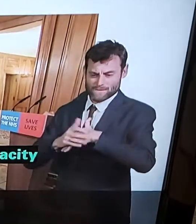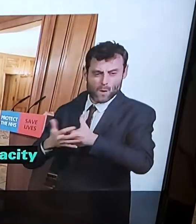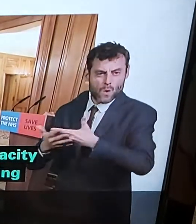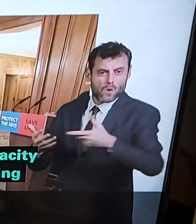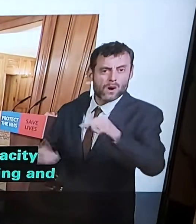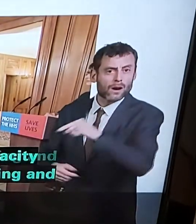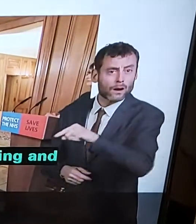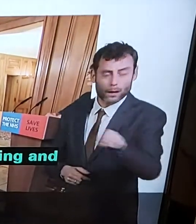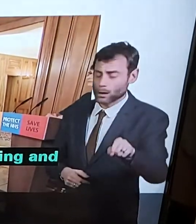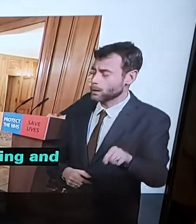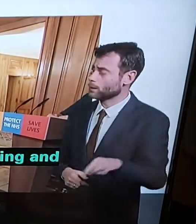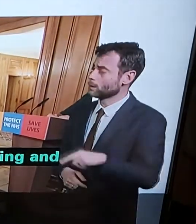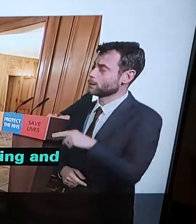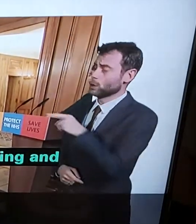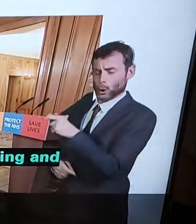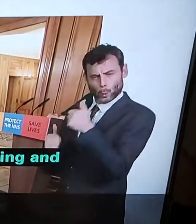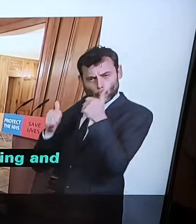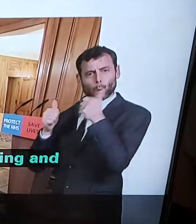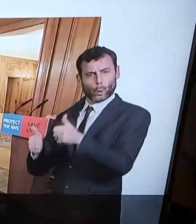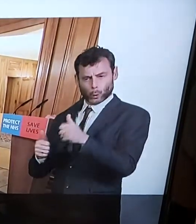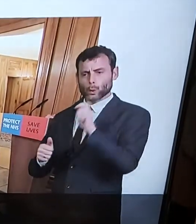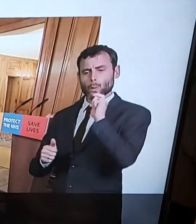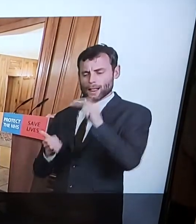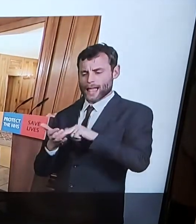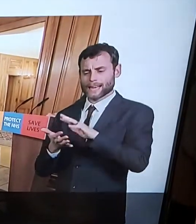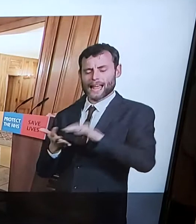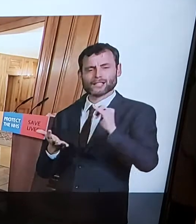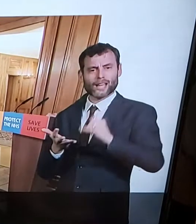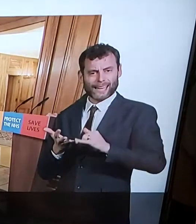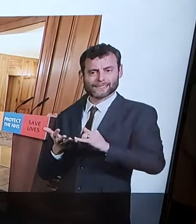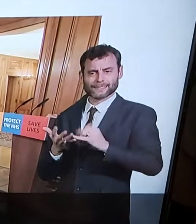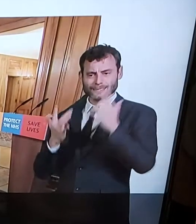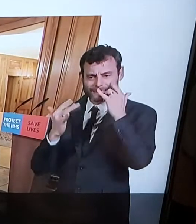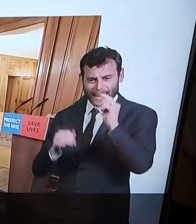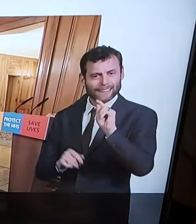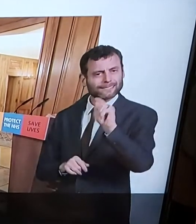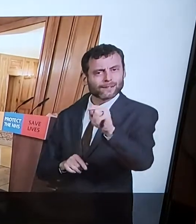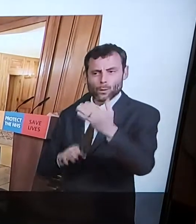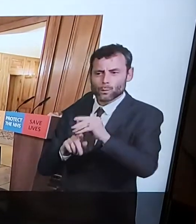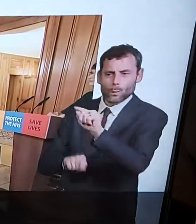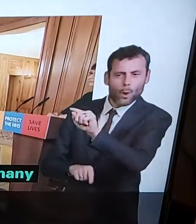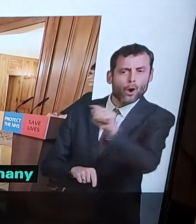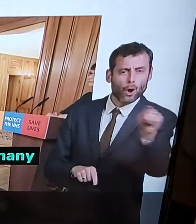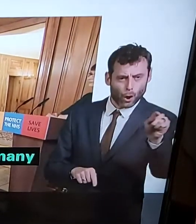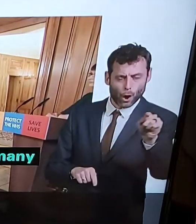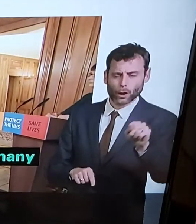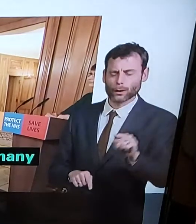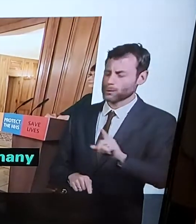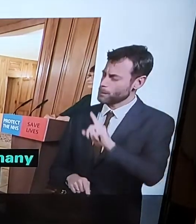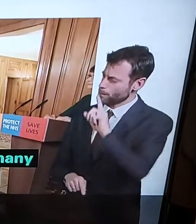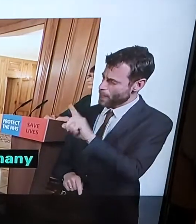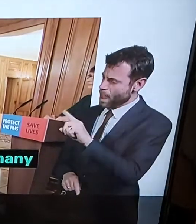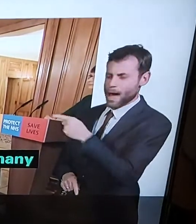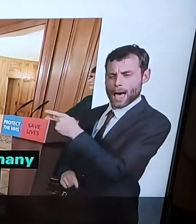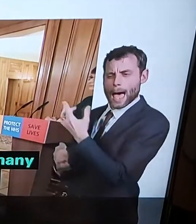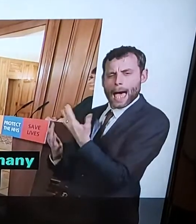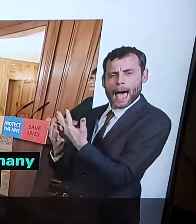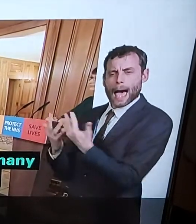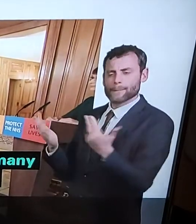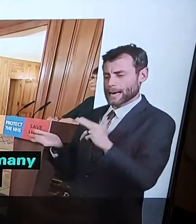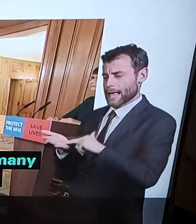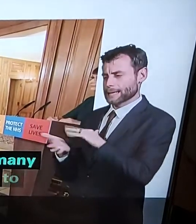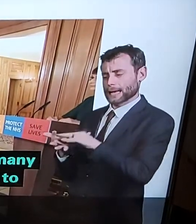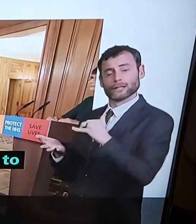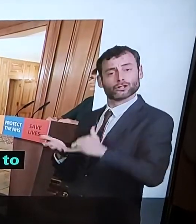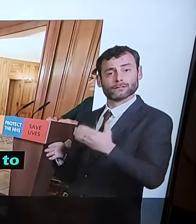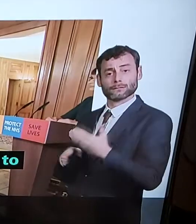going to roll out testing, but how many NHS staff are currently unable to work because they're either